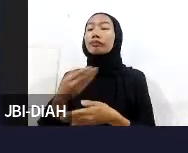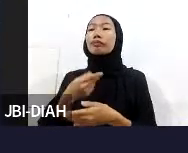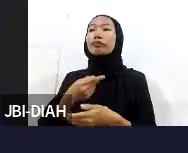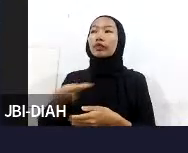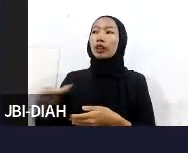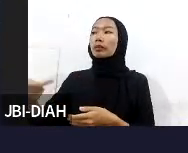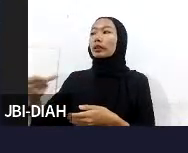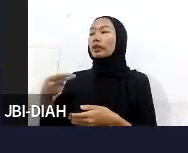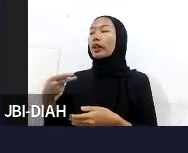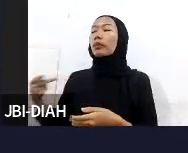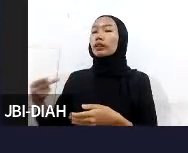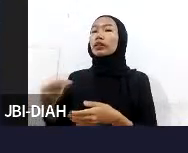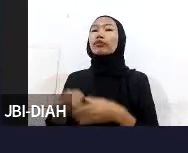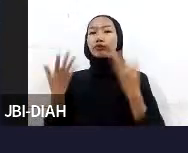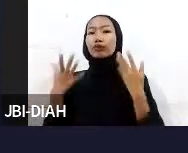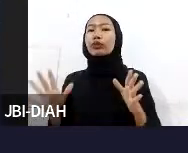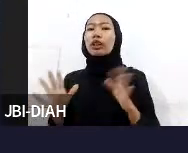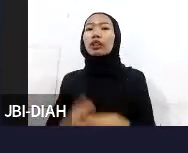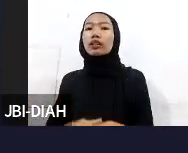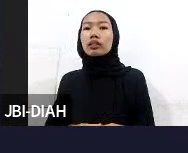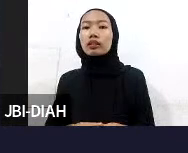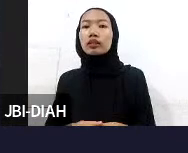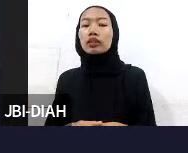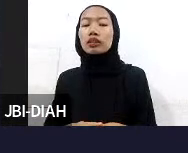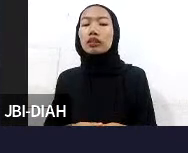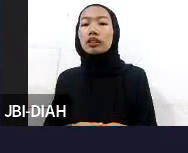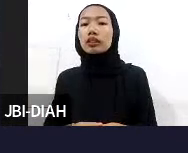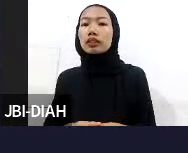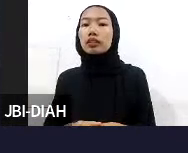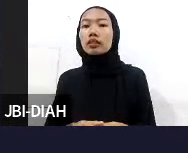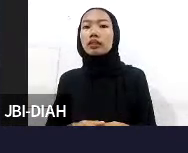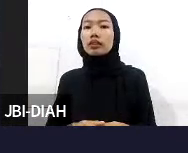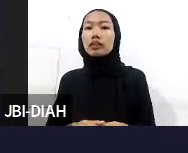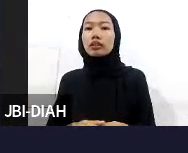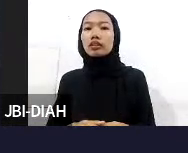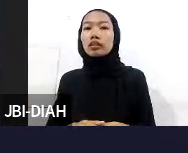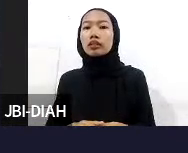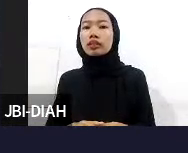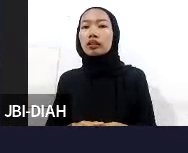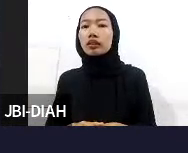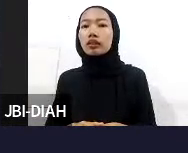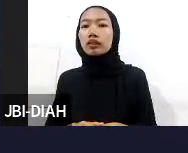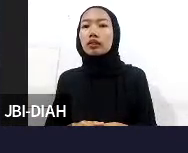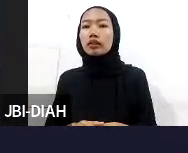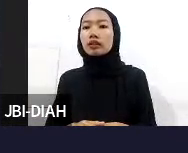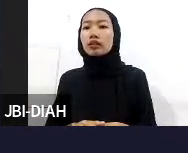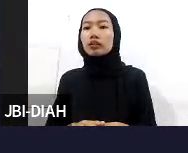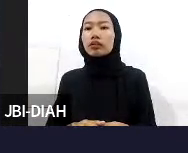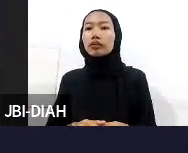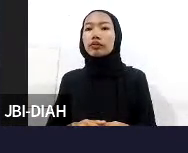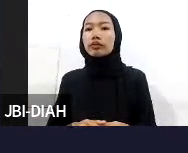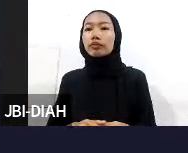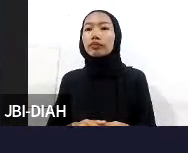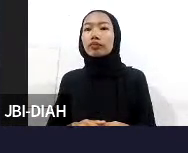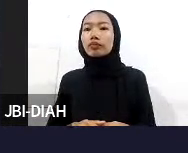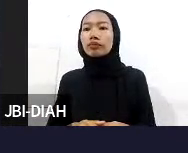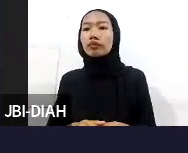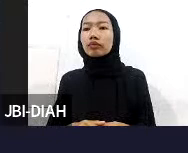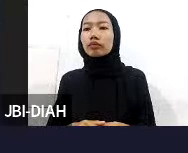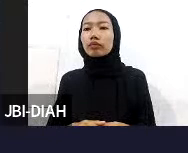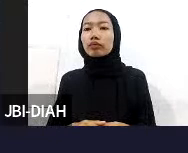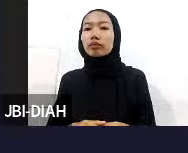we've been very successful in empowering people to make